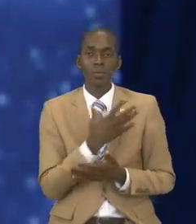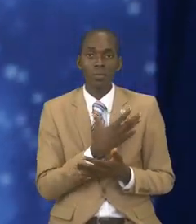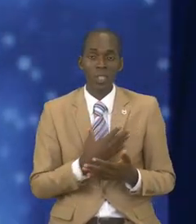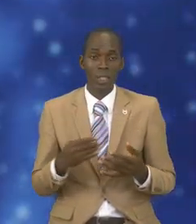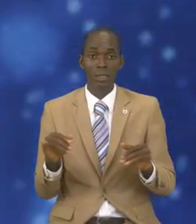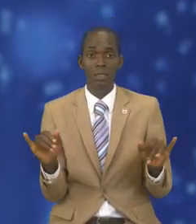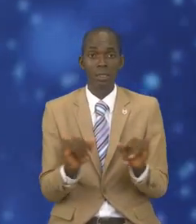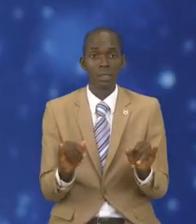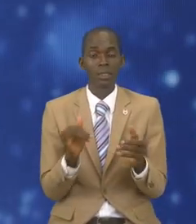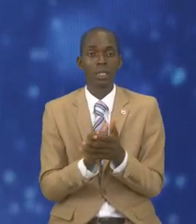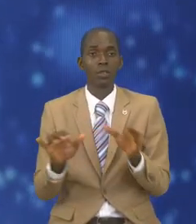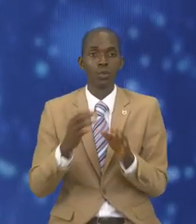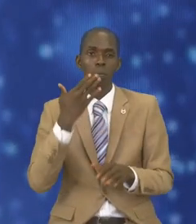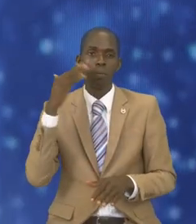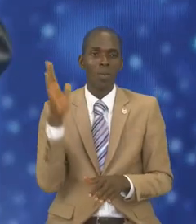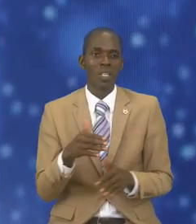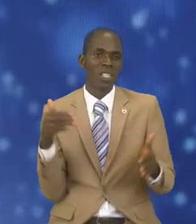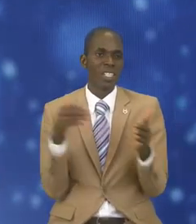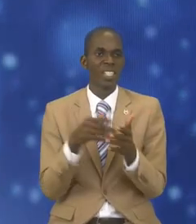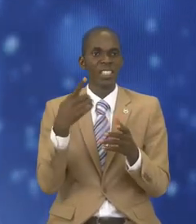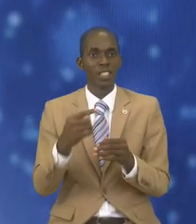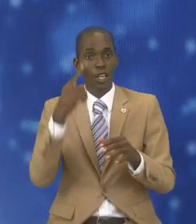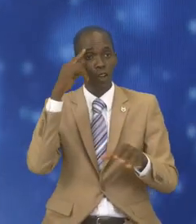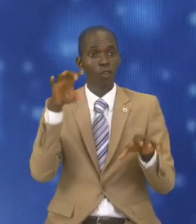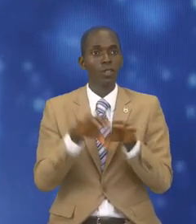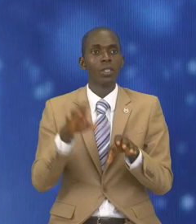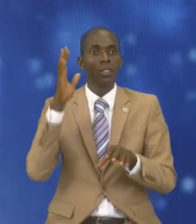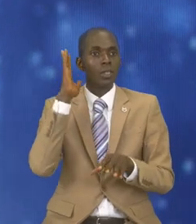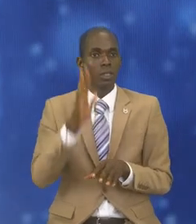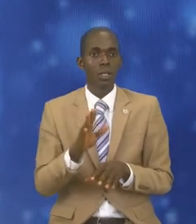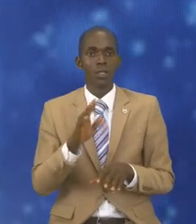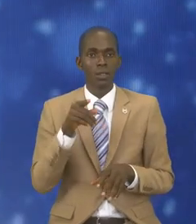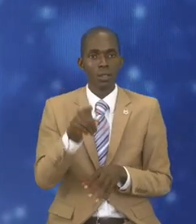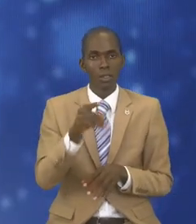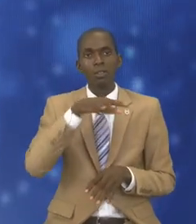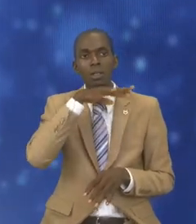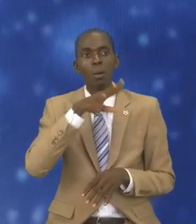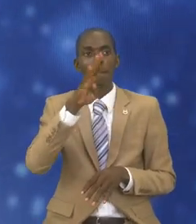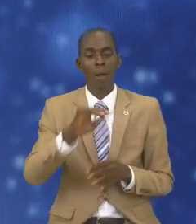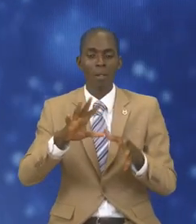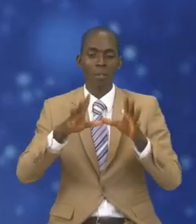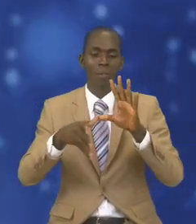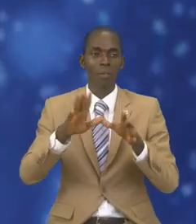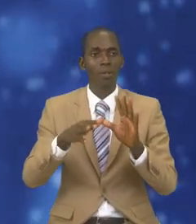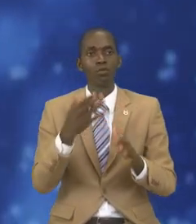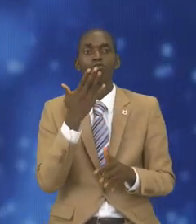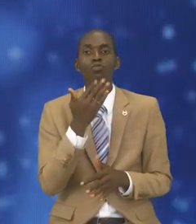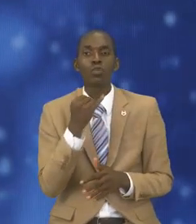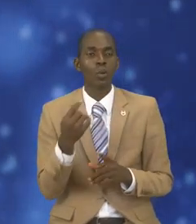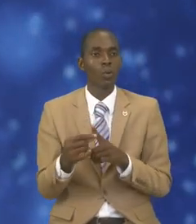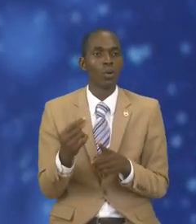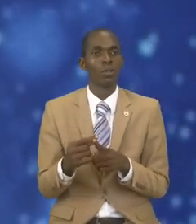do wickedly against the covenant shall he corrupt by flatteries. If you